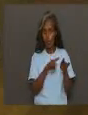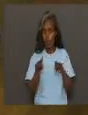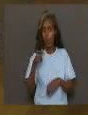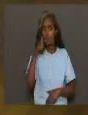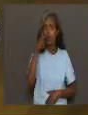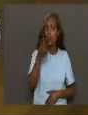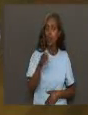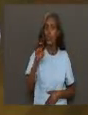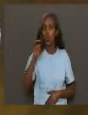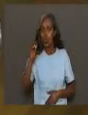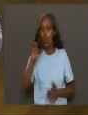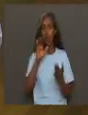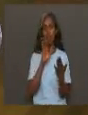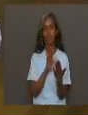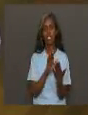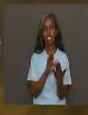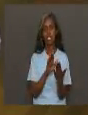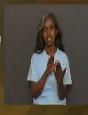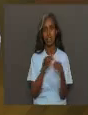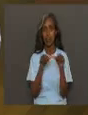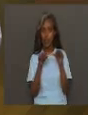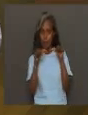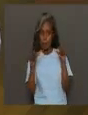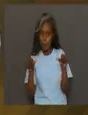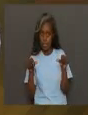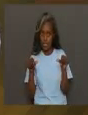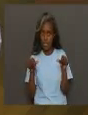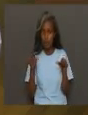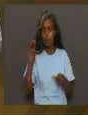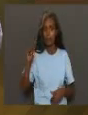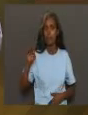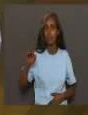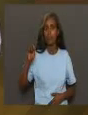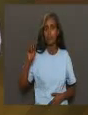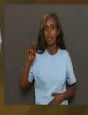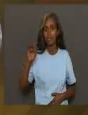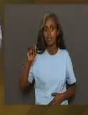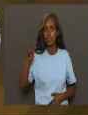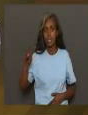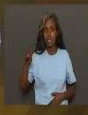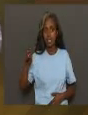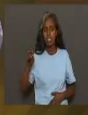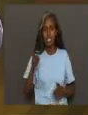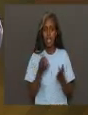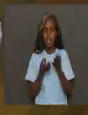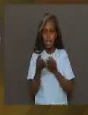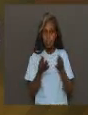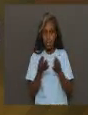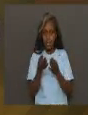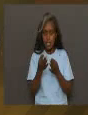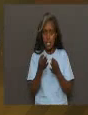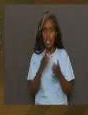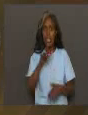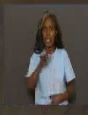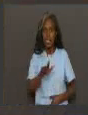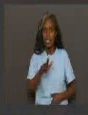a coefficient, for measure when the matrix is expressing a linear transformation.